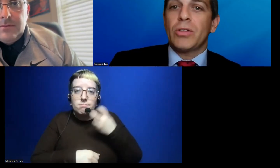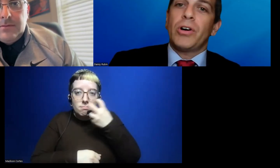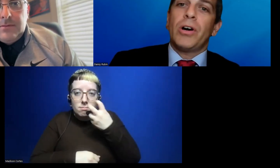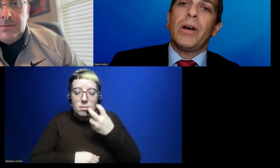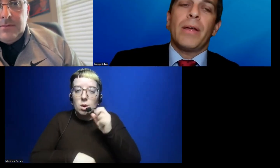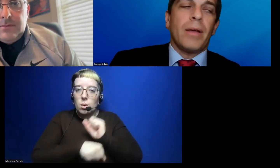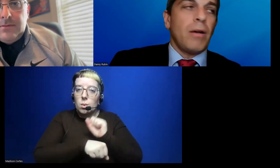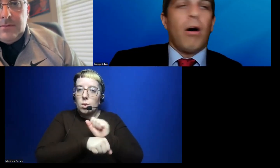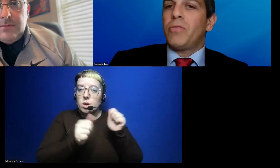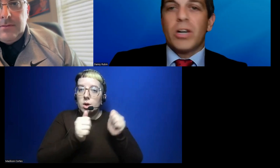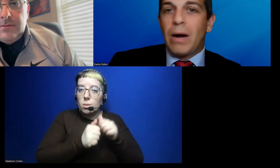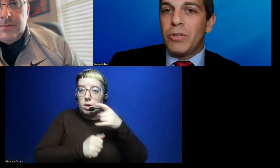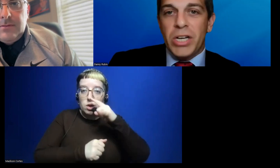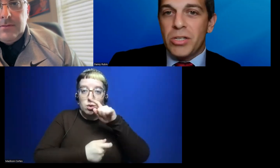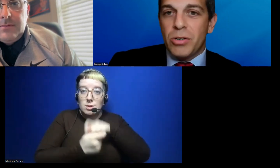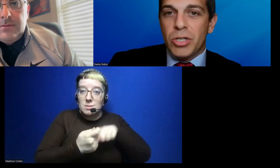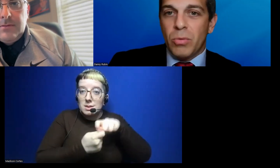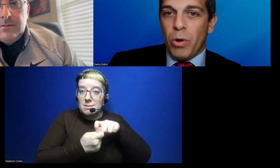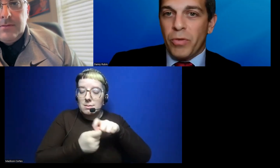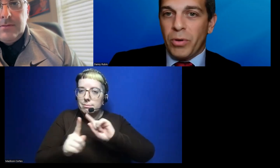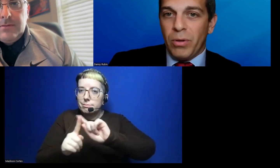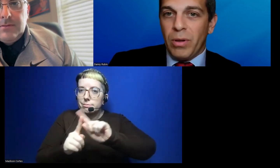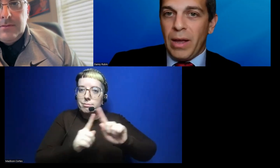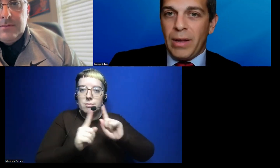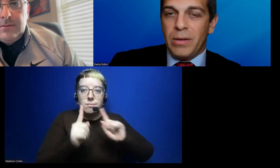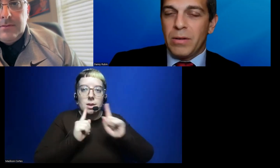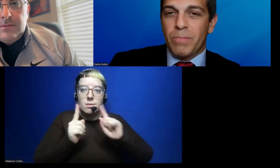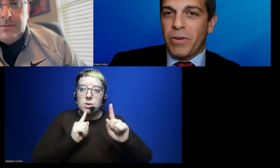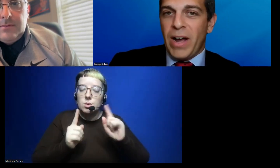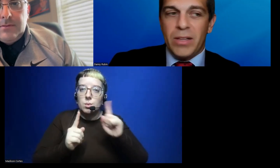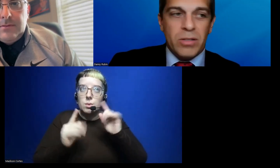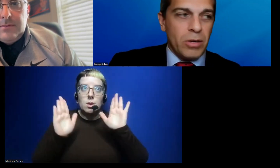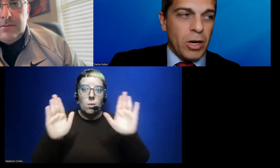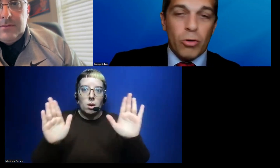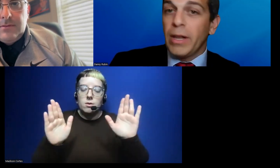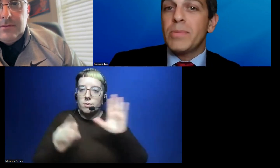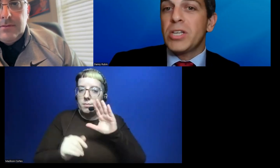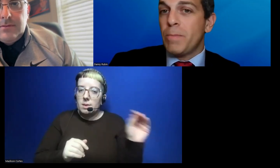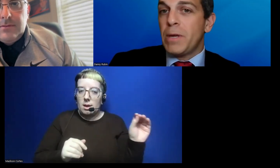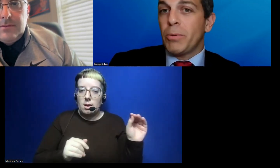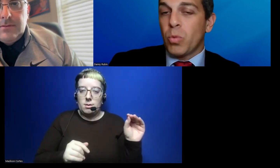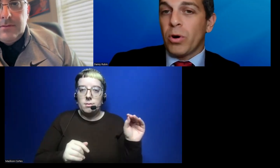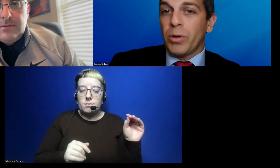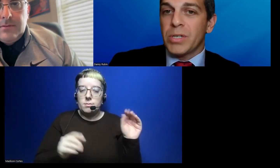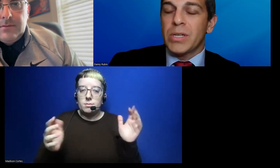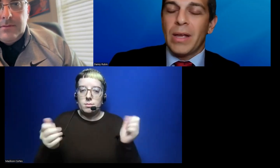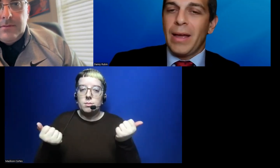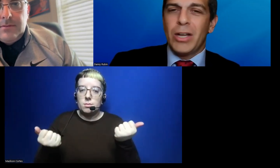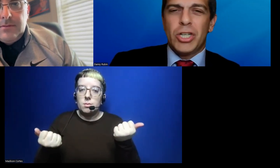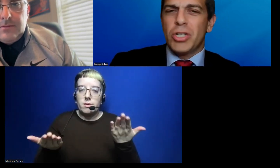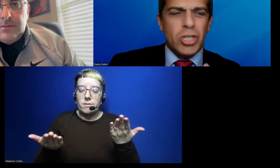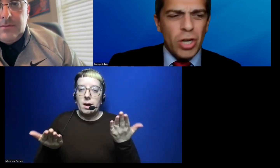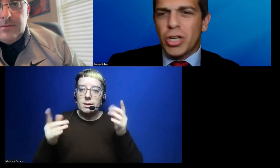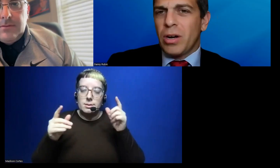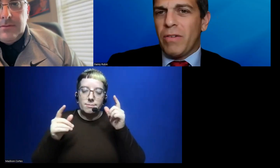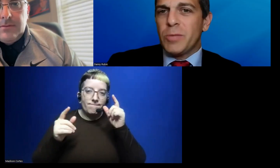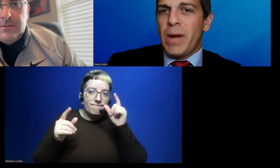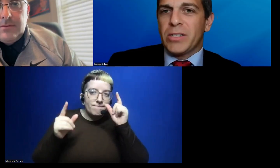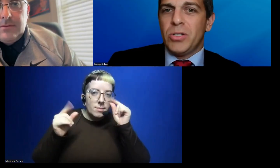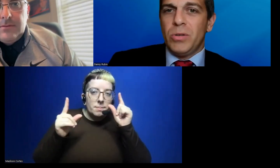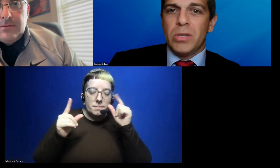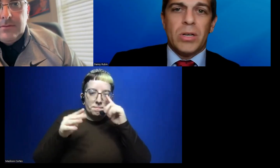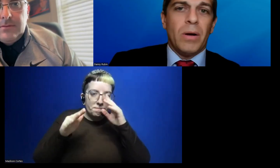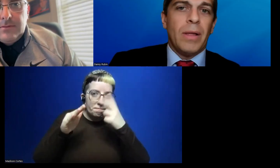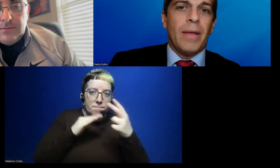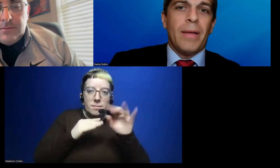in particular. All of our conversations are so wonderful and provide a glimpse into people's worlds and share such good advice